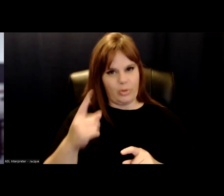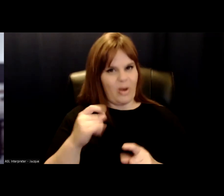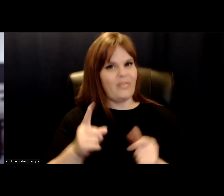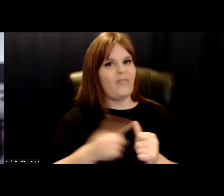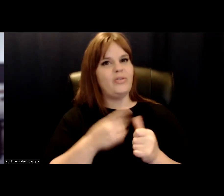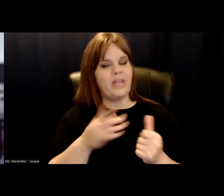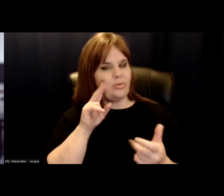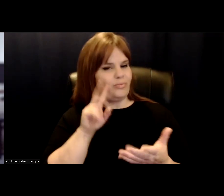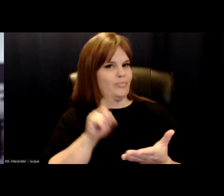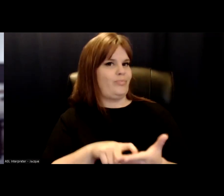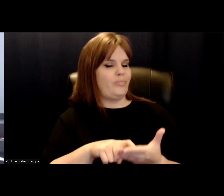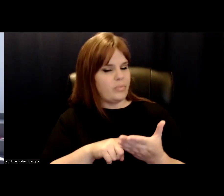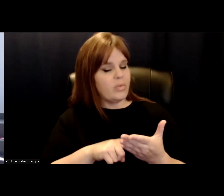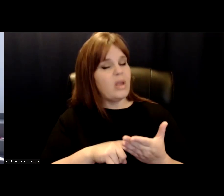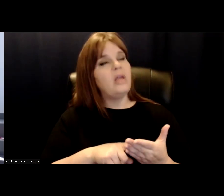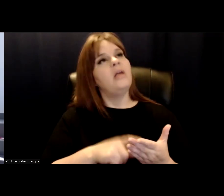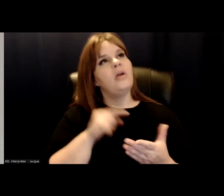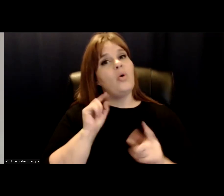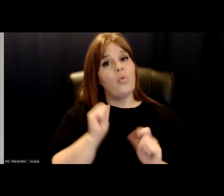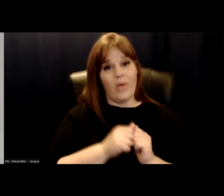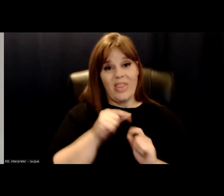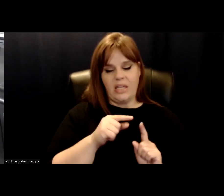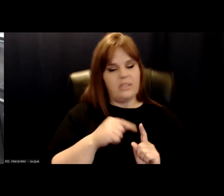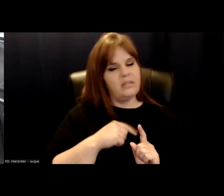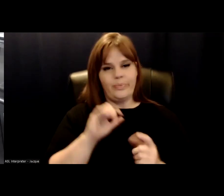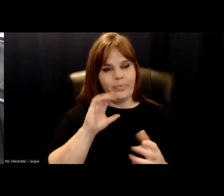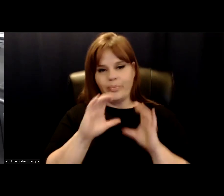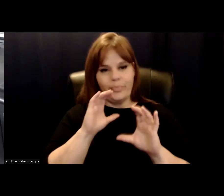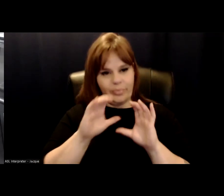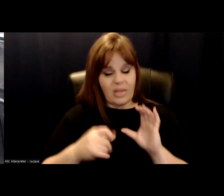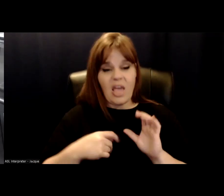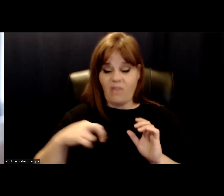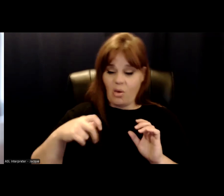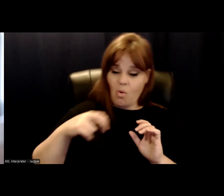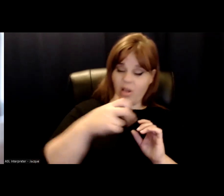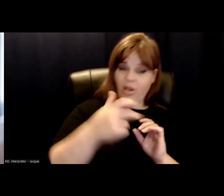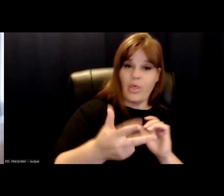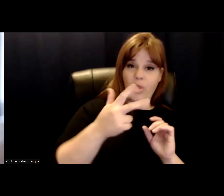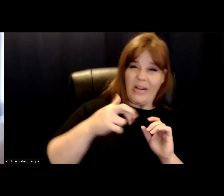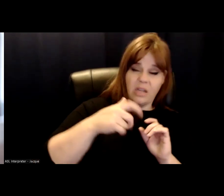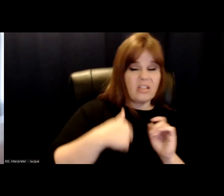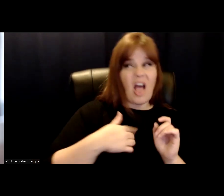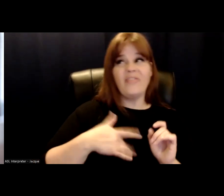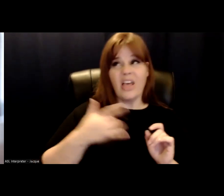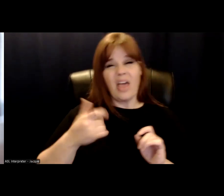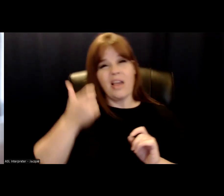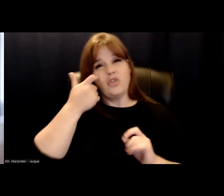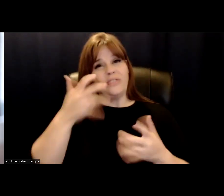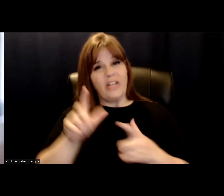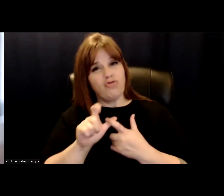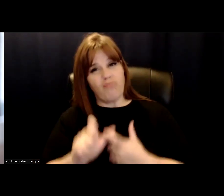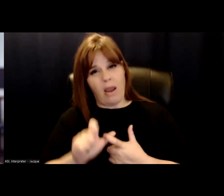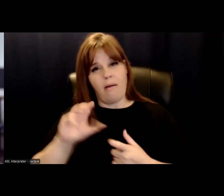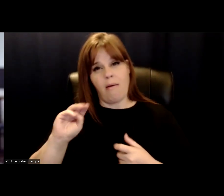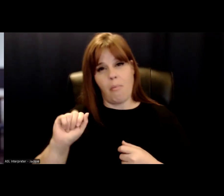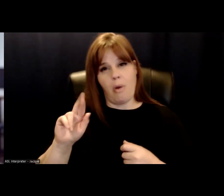dysautonomia, there's a miscommunication. So if I walk up 3 stairs, I might think I just did a marathon and make me